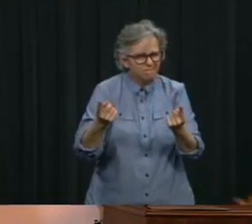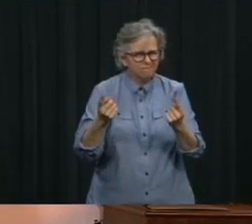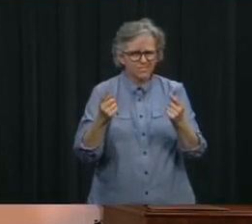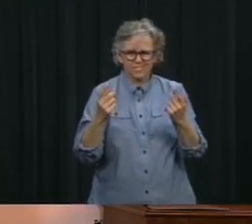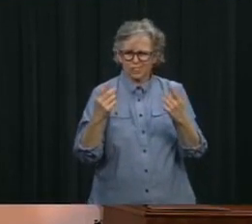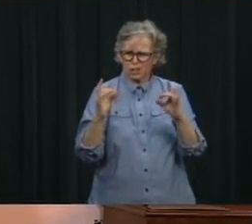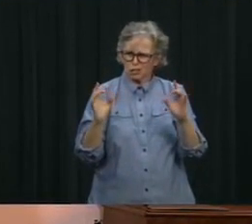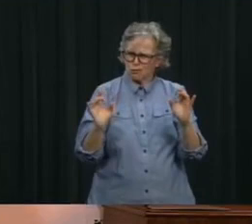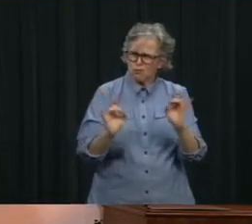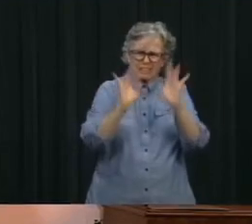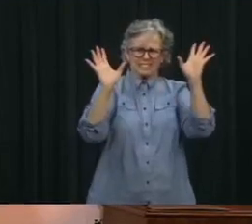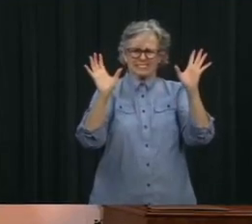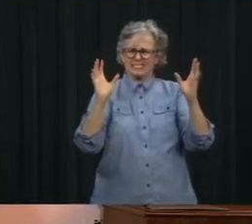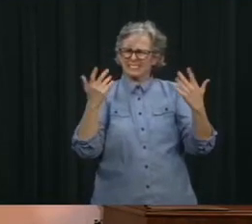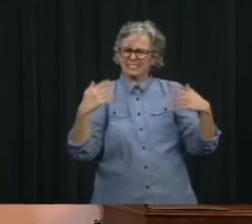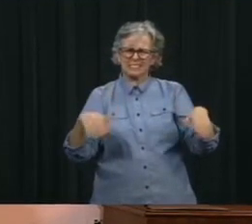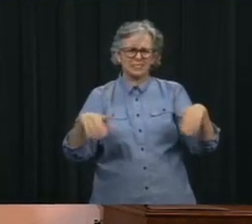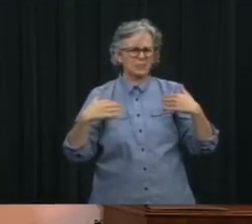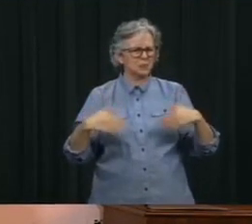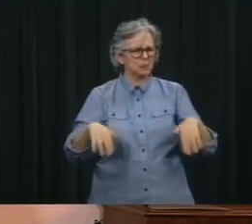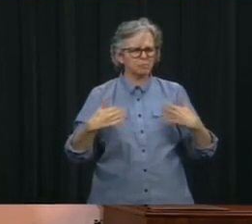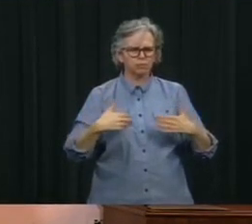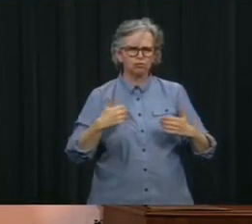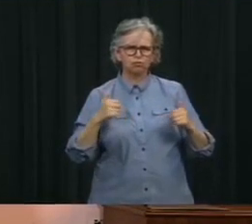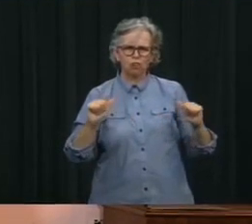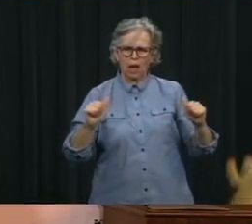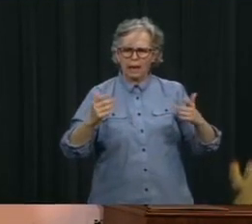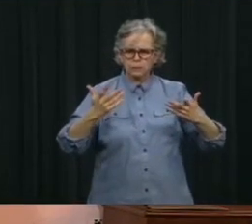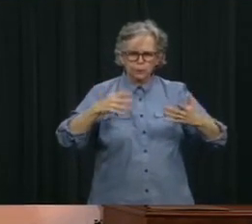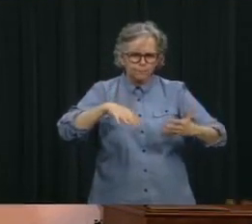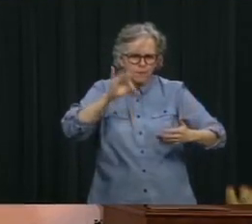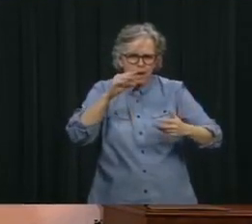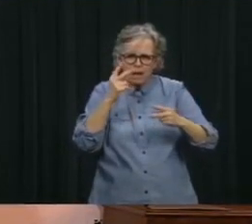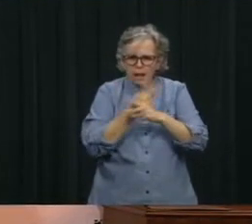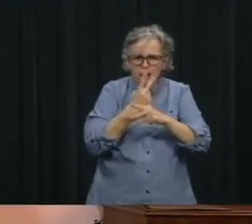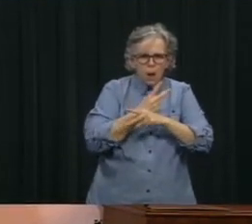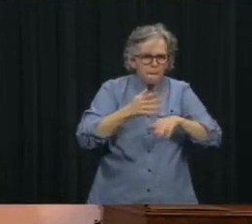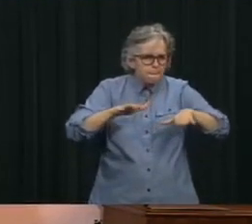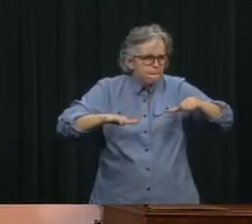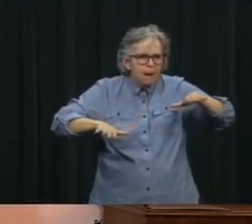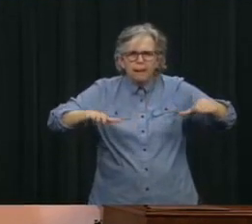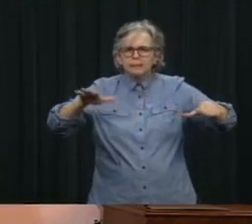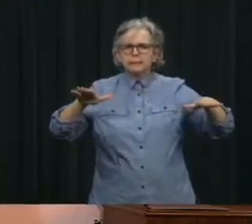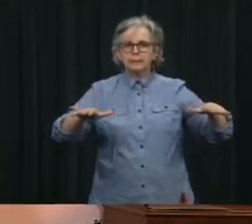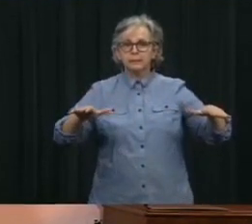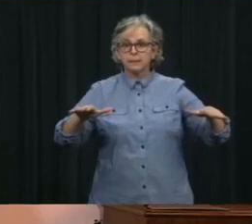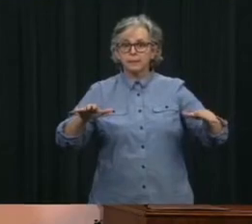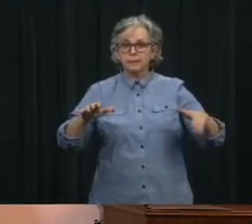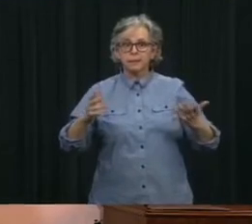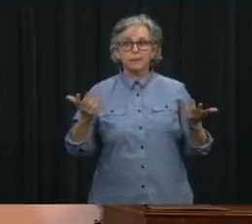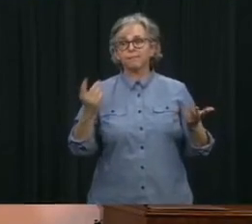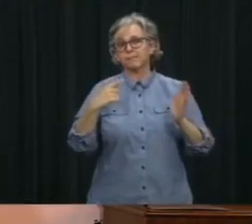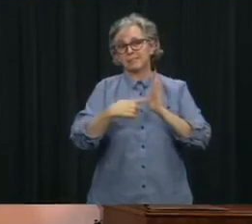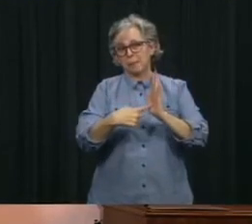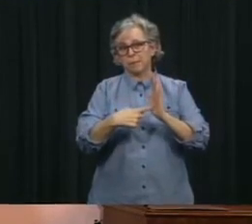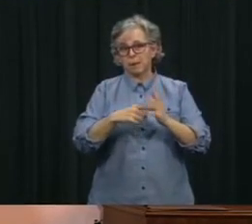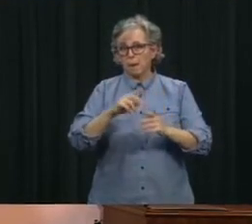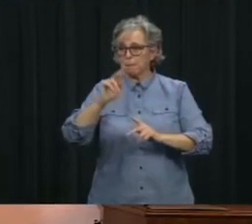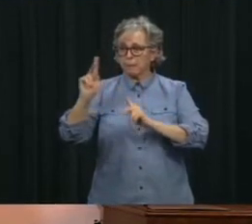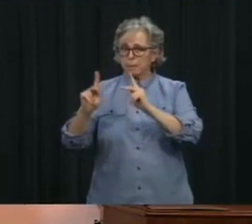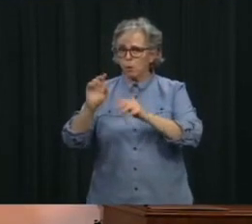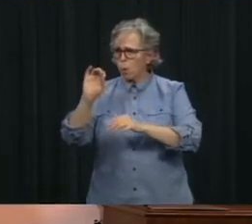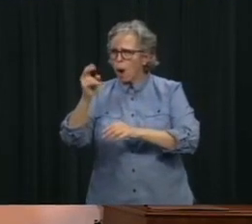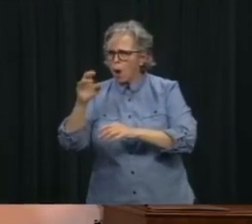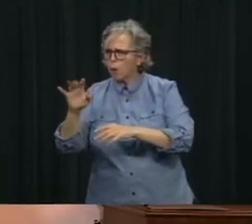I have tried to balance the safety of the people of the state of Ohio,